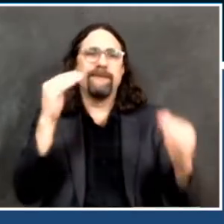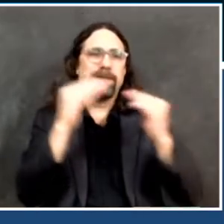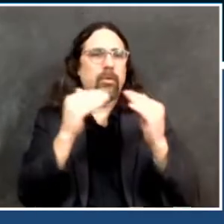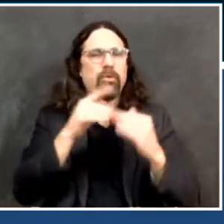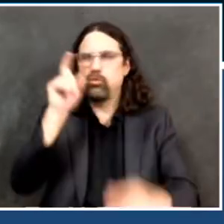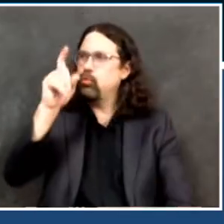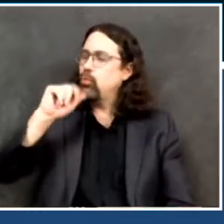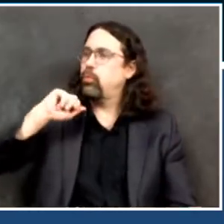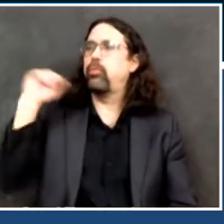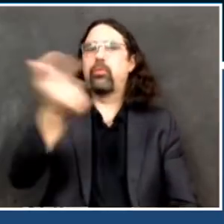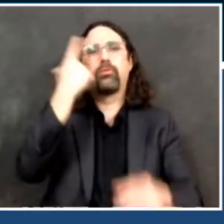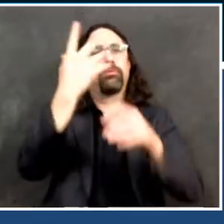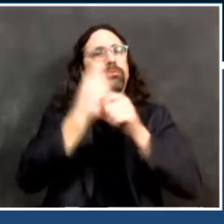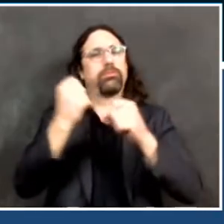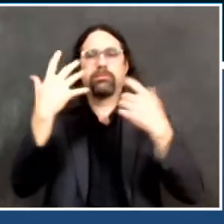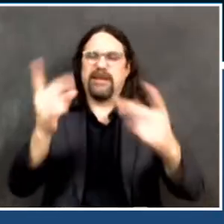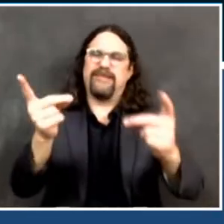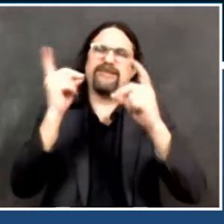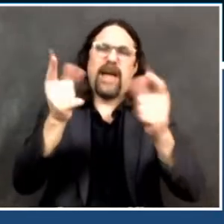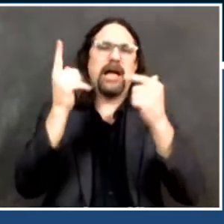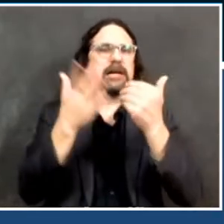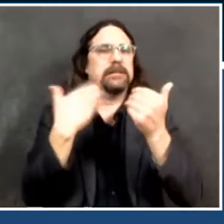know that the food crisis will grow.